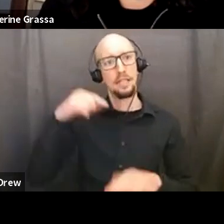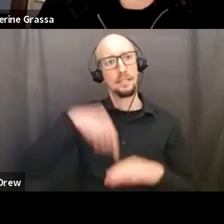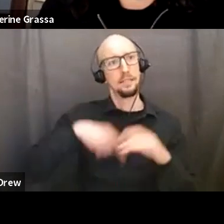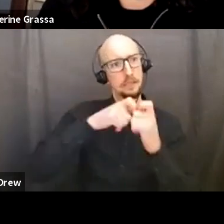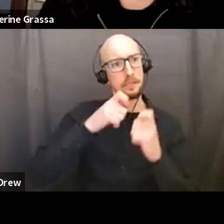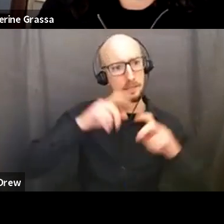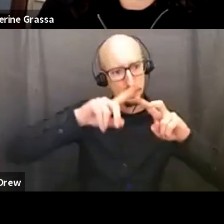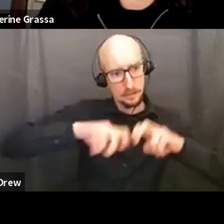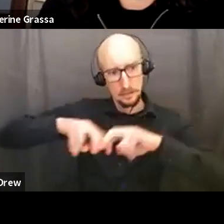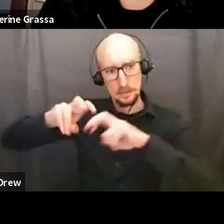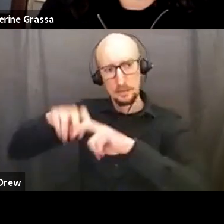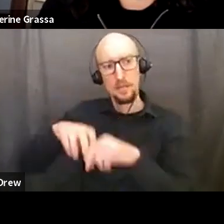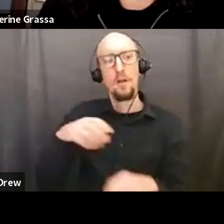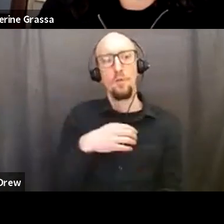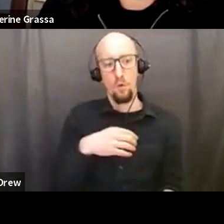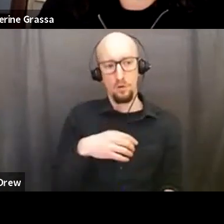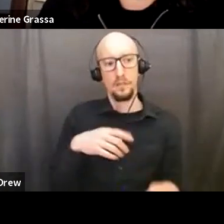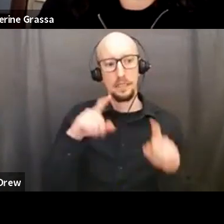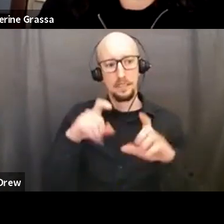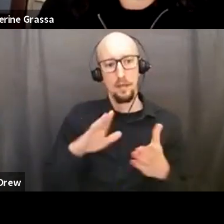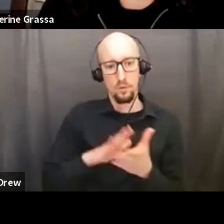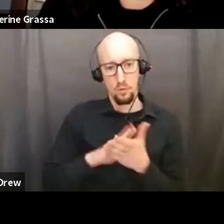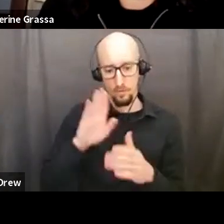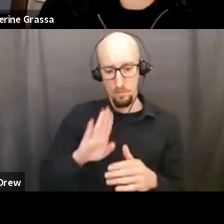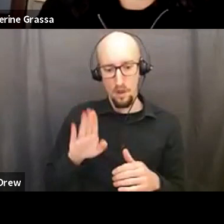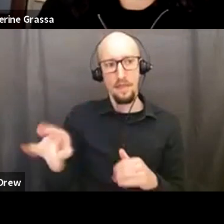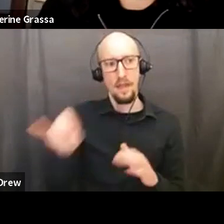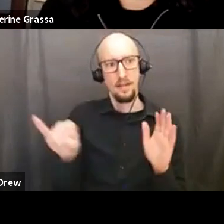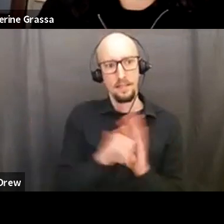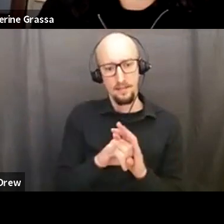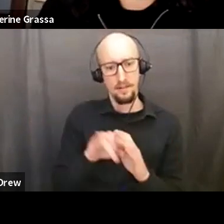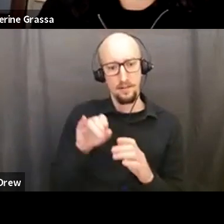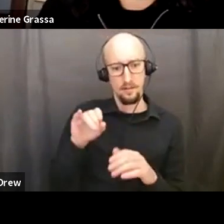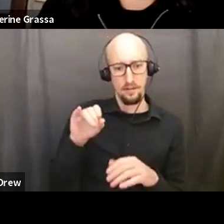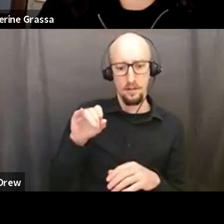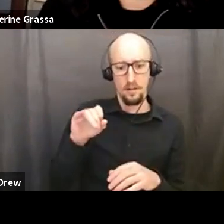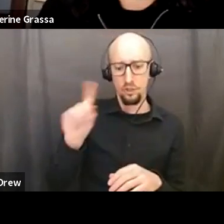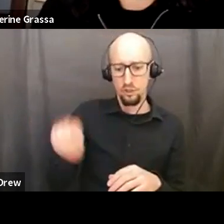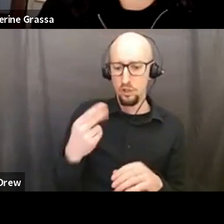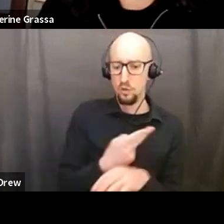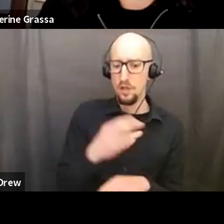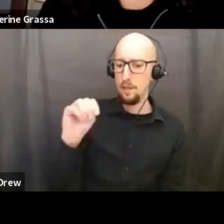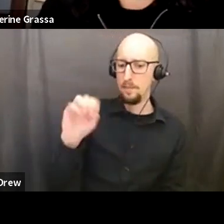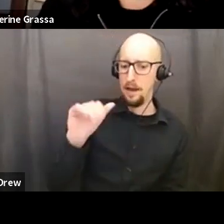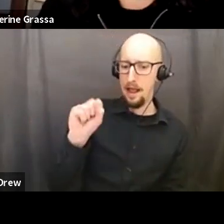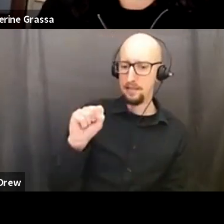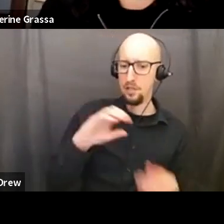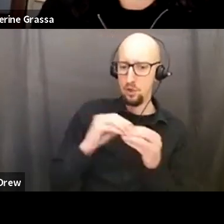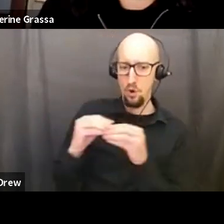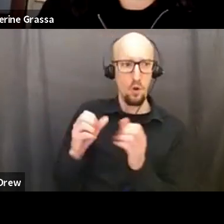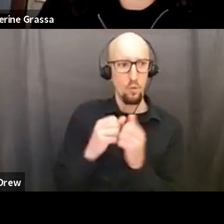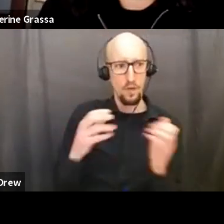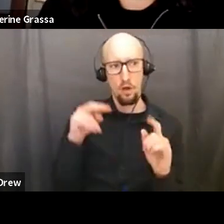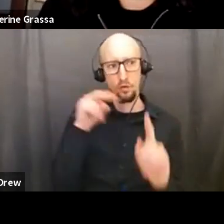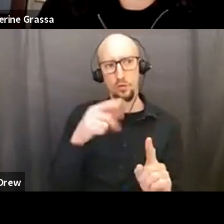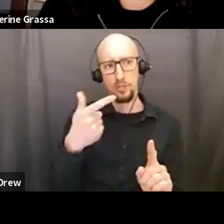exam schools. Based on data, they identified that purely using MCAS scores without using